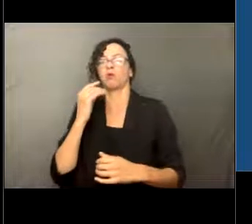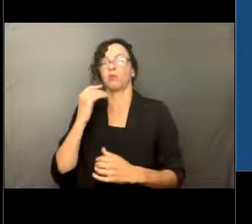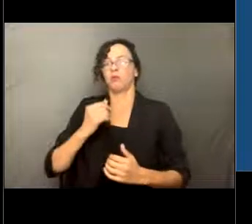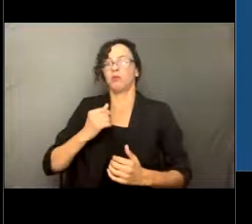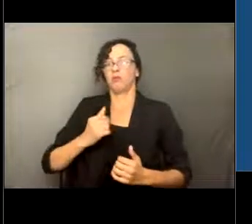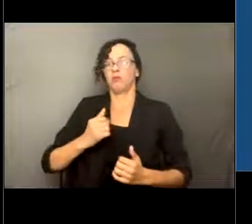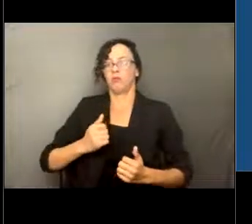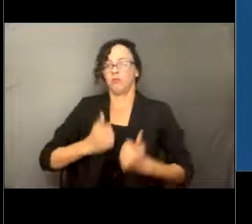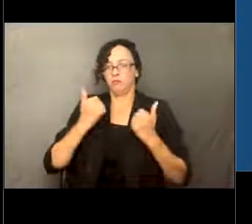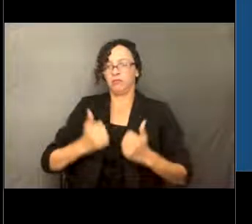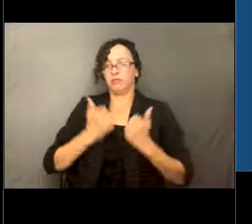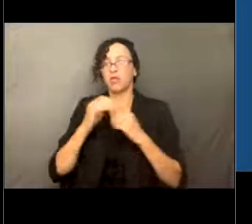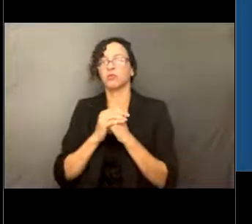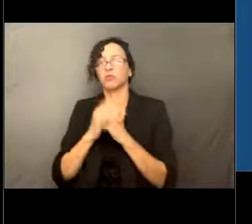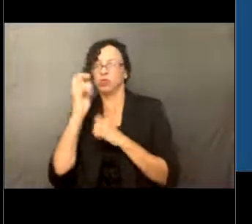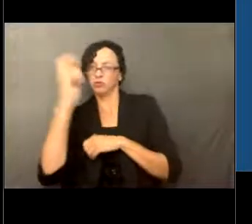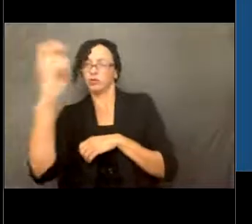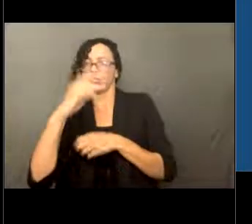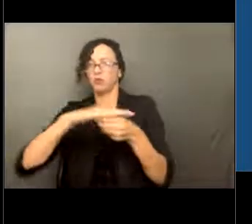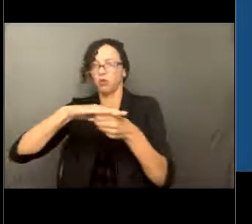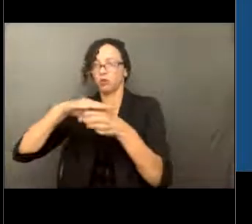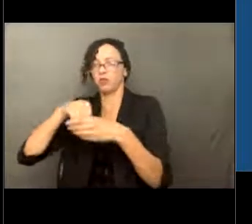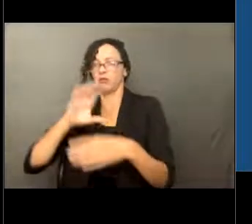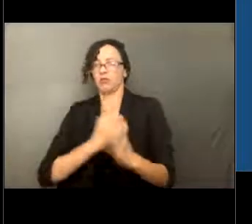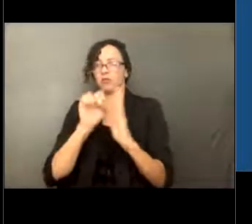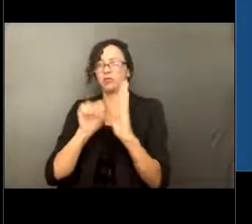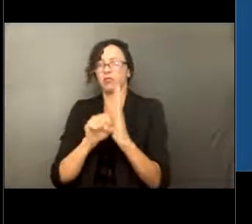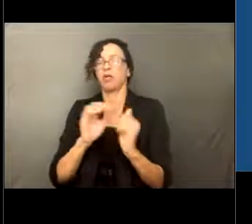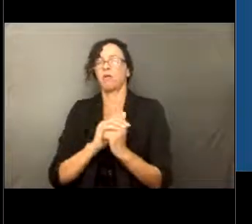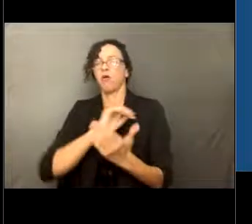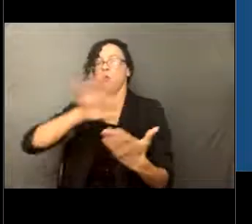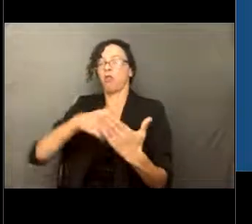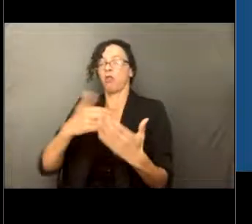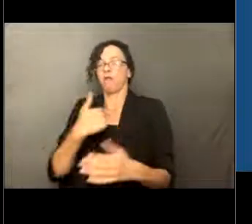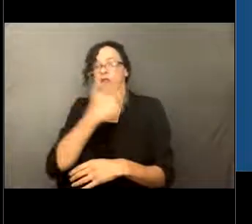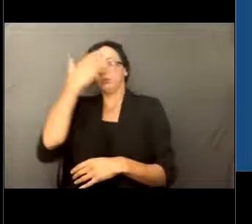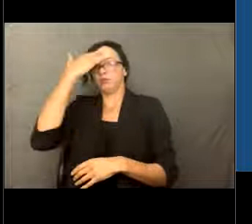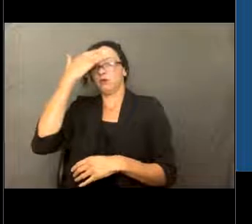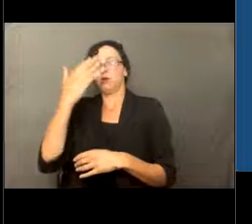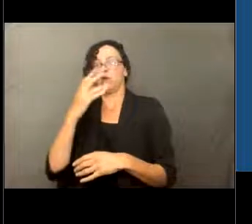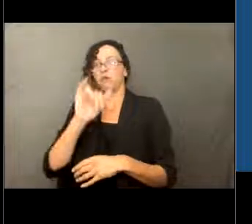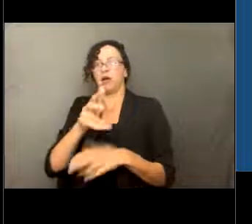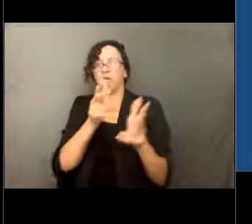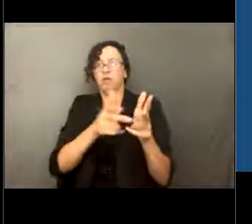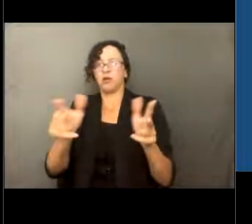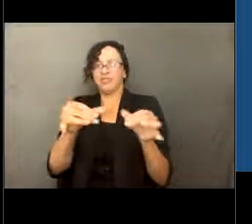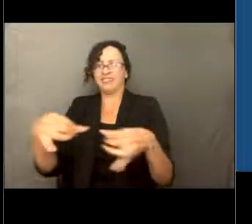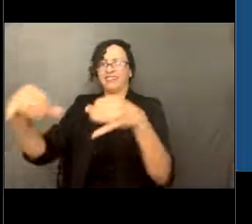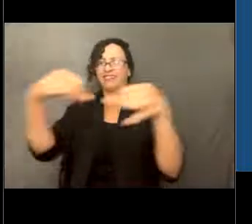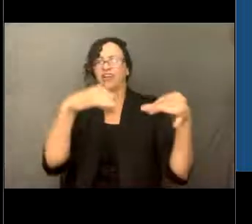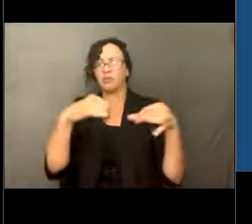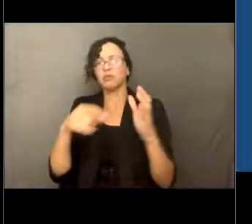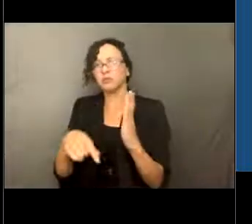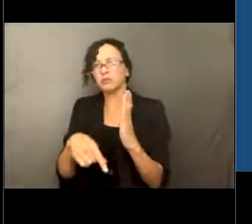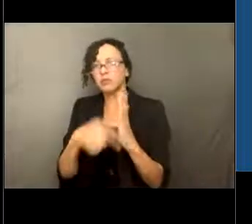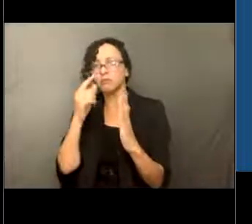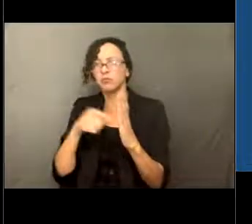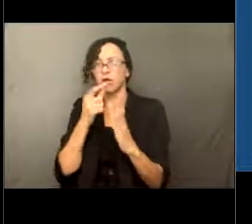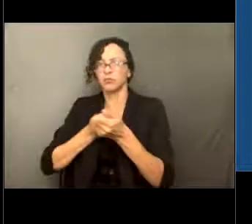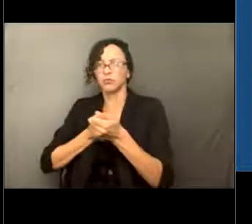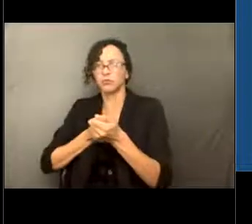transit locations in our state. We all know that those parking standards sometimes induce people